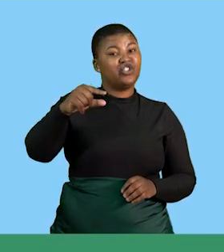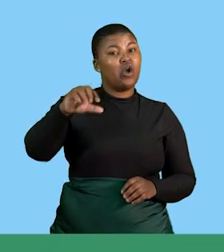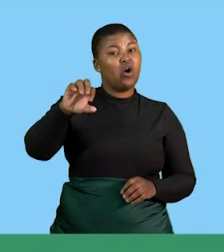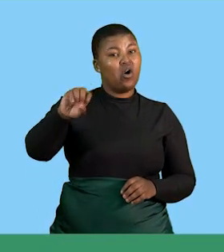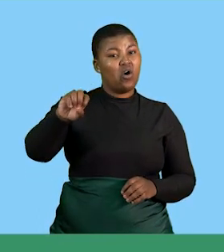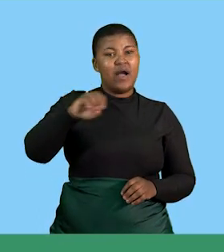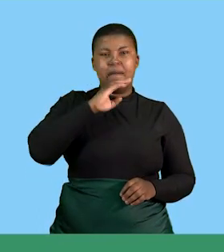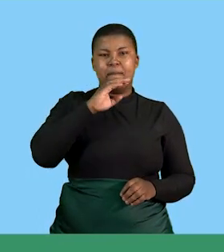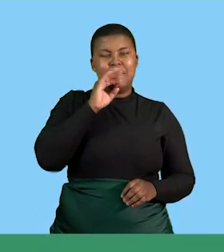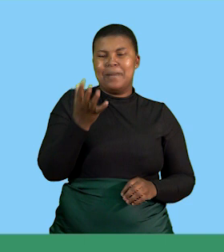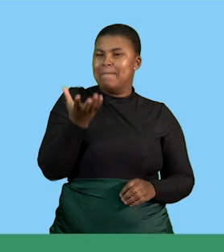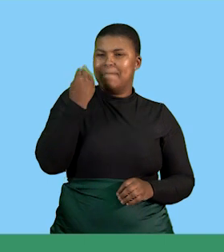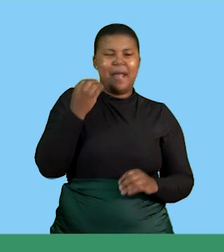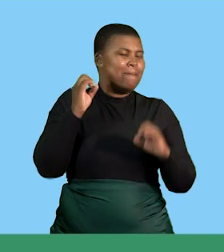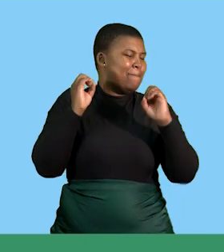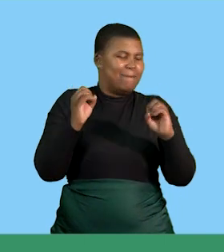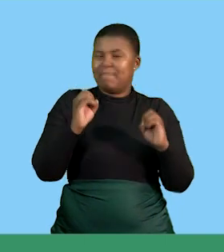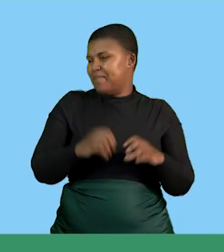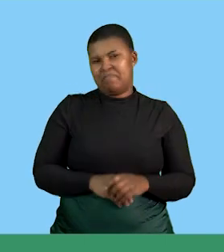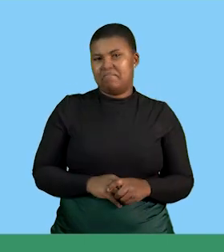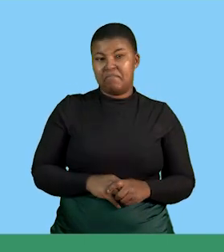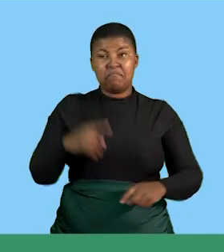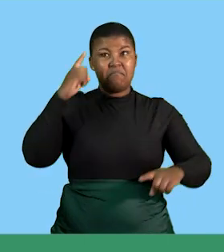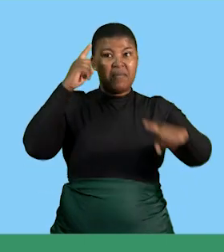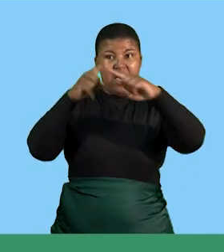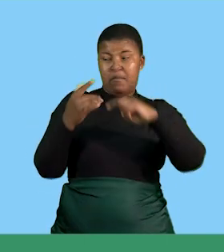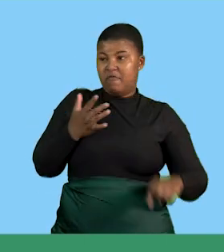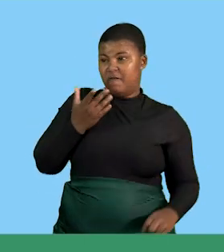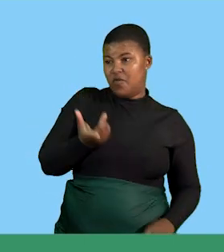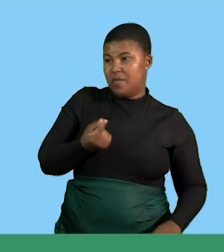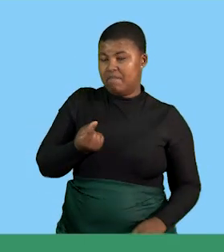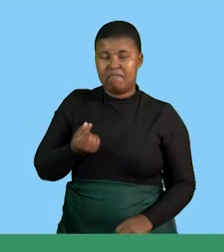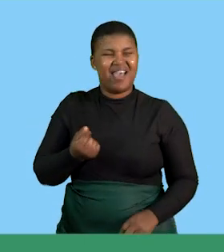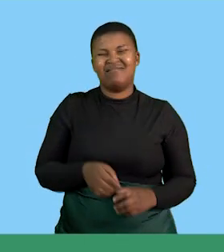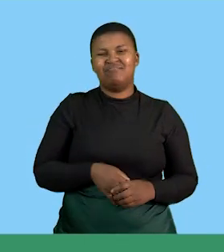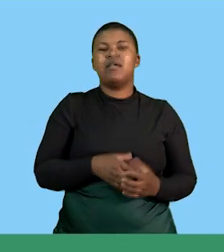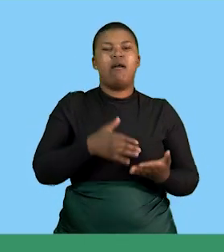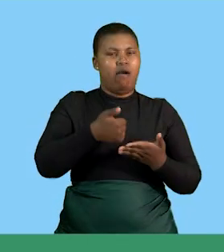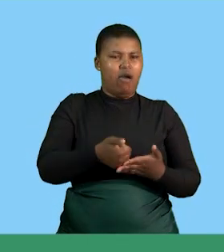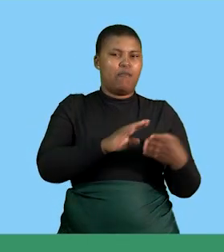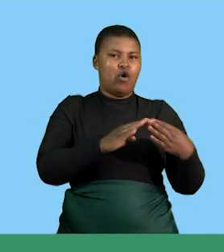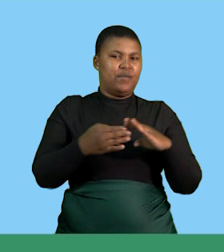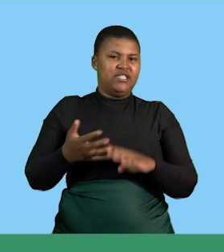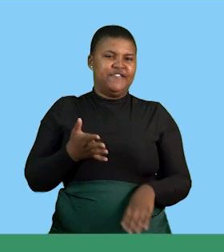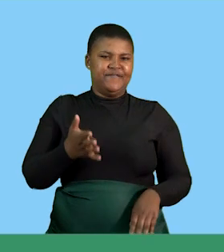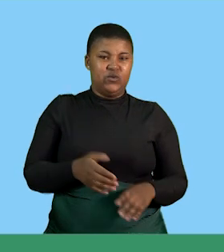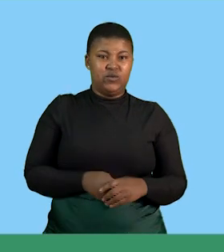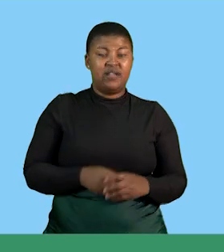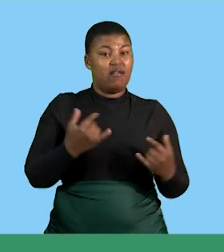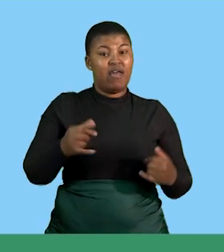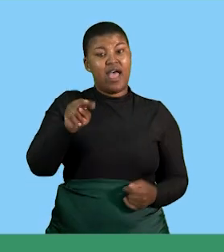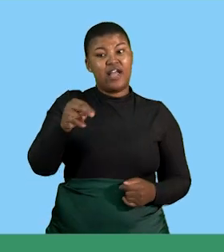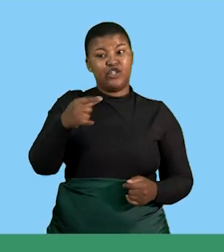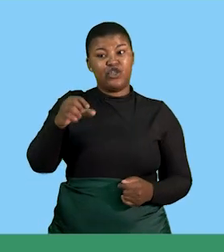is not to make a profit. Their aim is to help the community. And what makes them an NGO is that